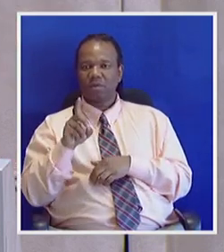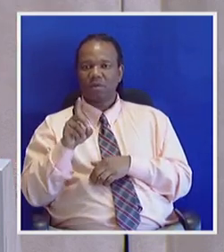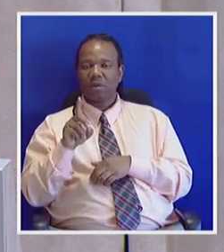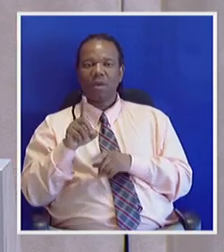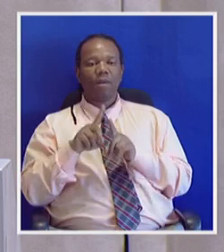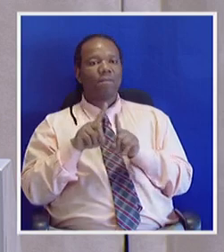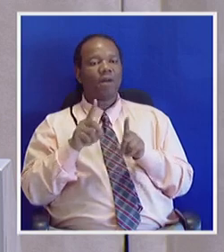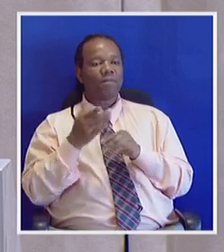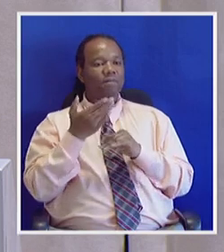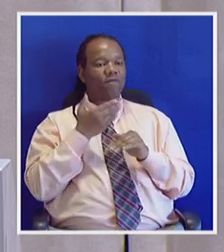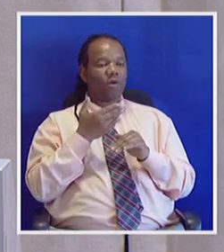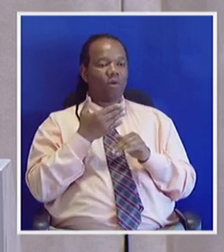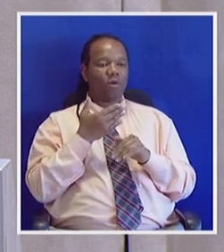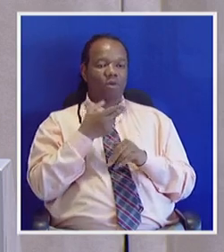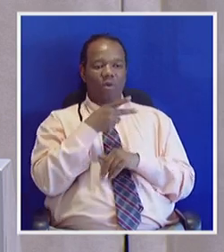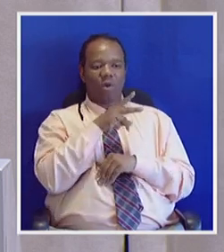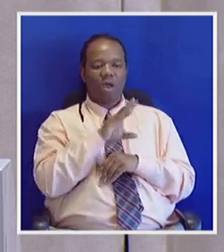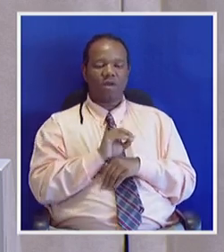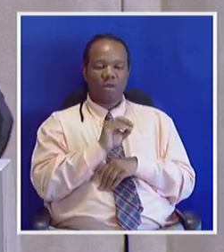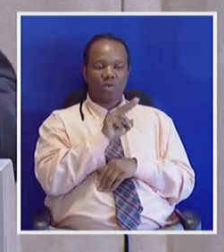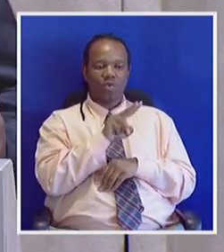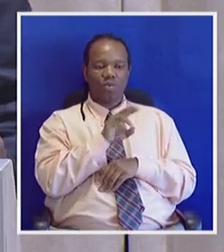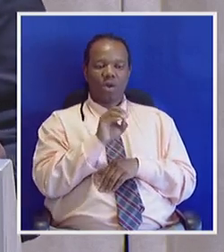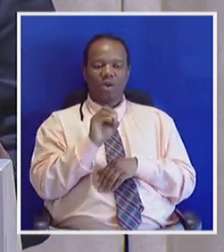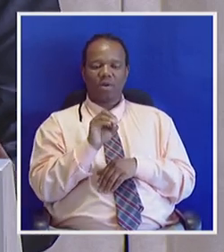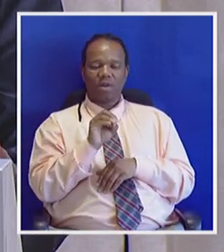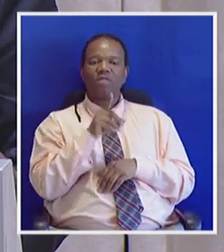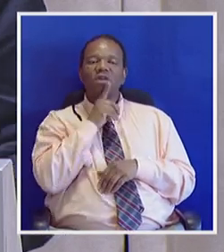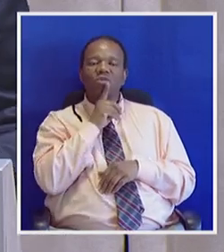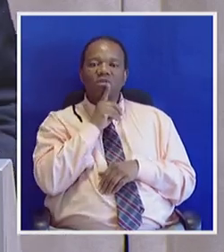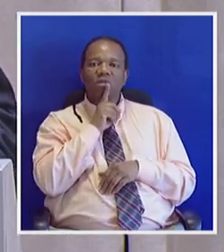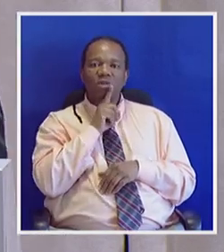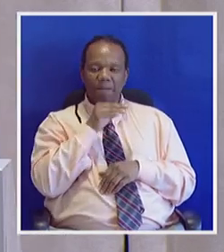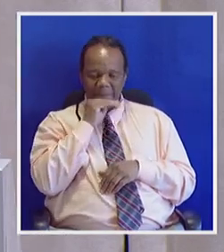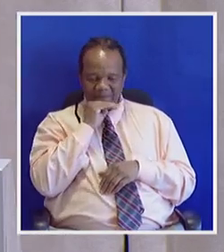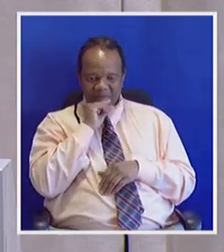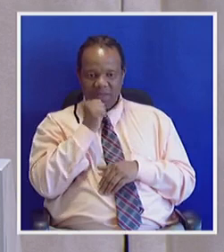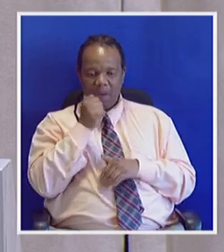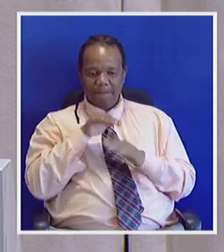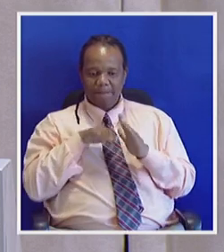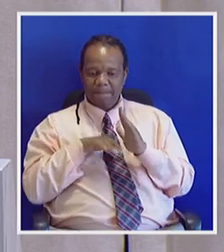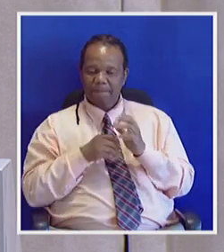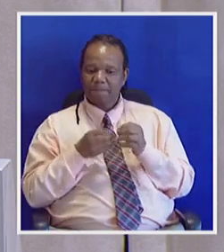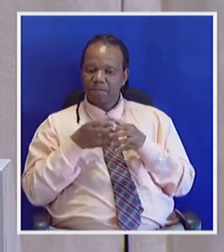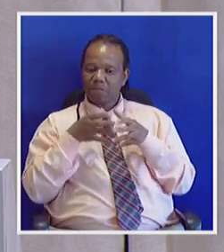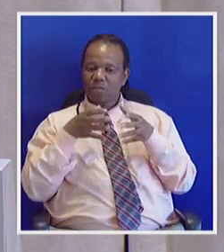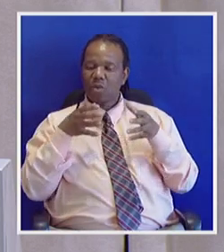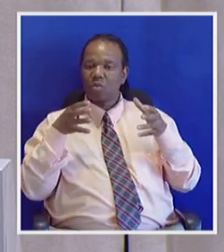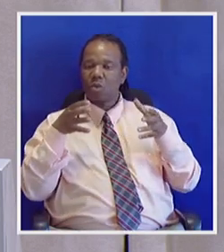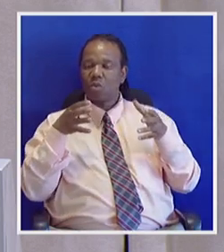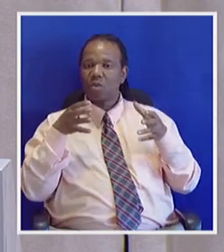some 200,000. Now they've seen enormous growth, and that has put a lot of